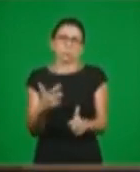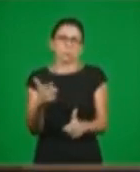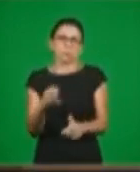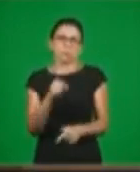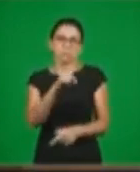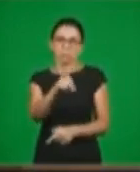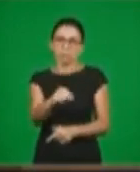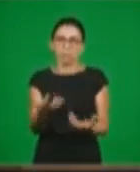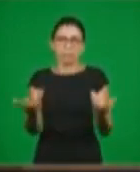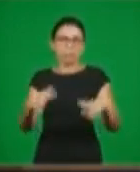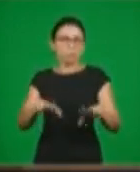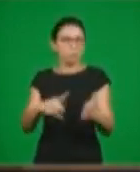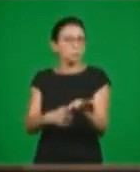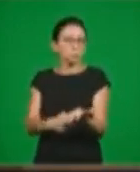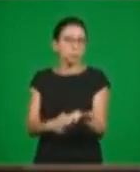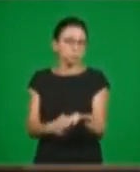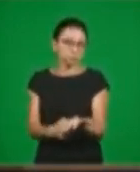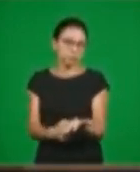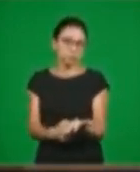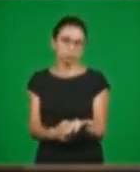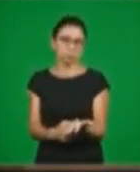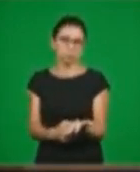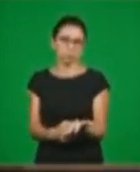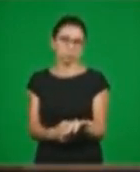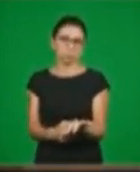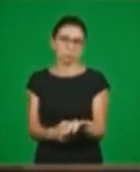Whoever don't want, and those who are